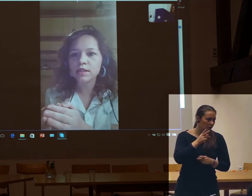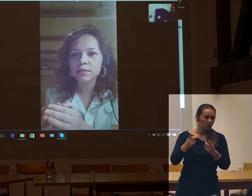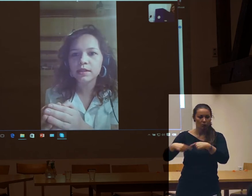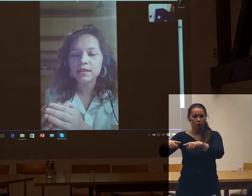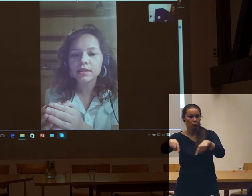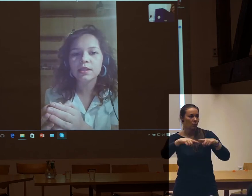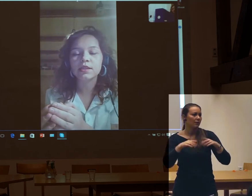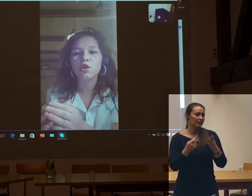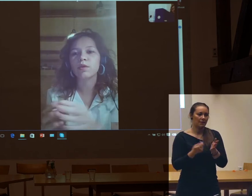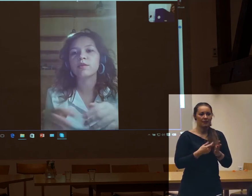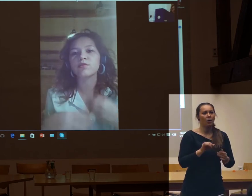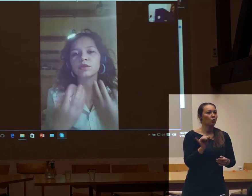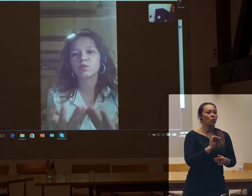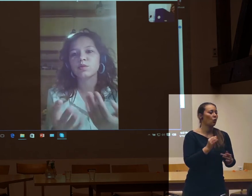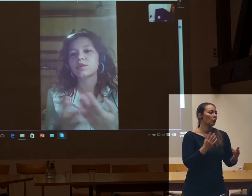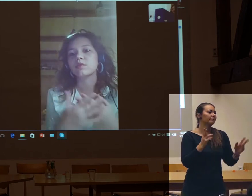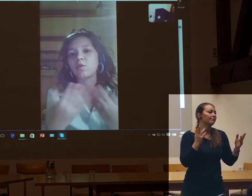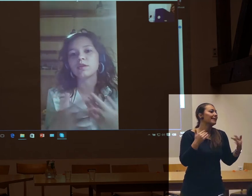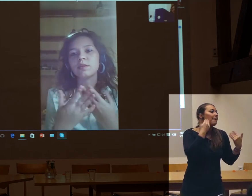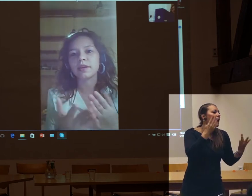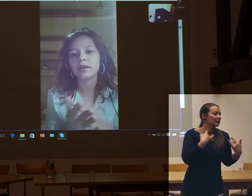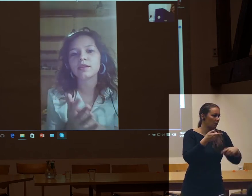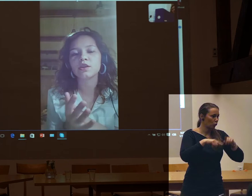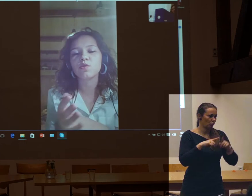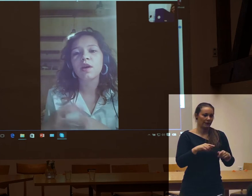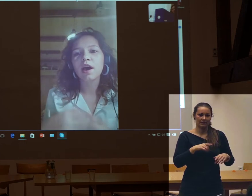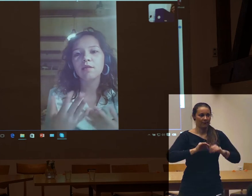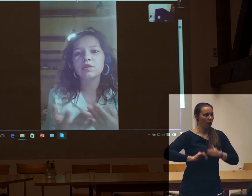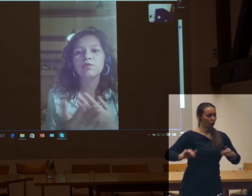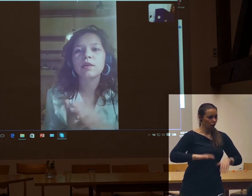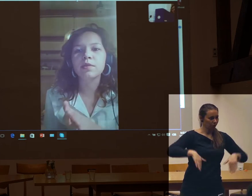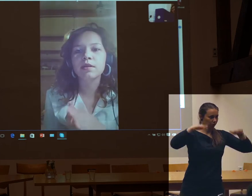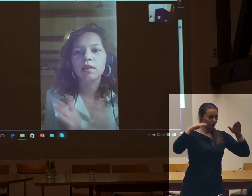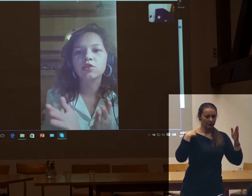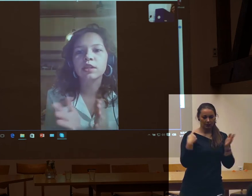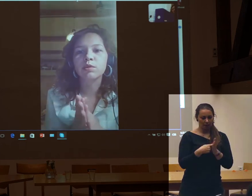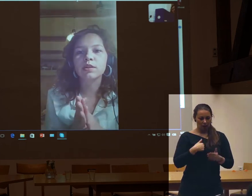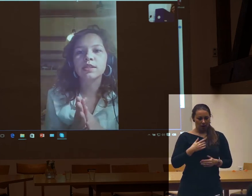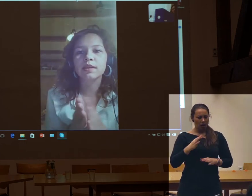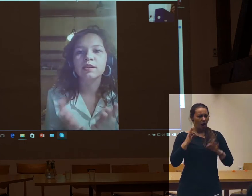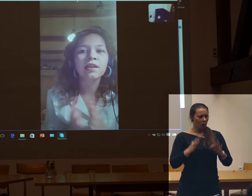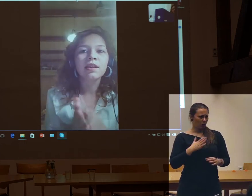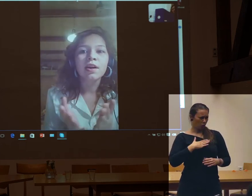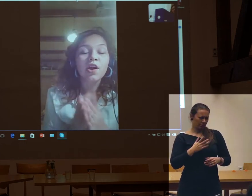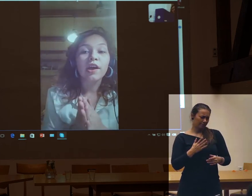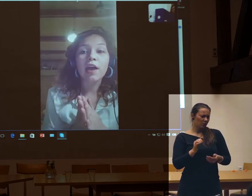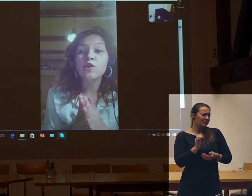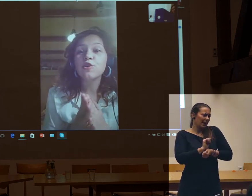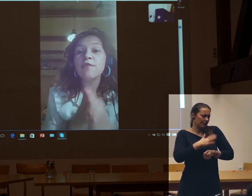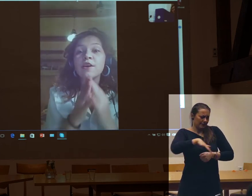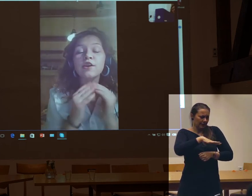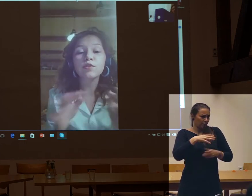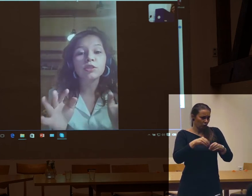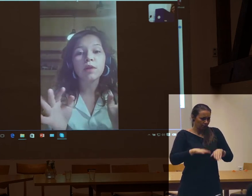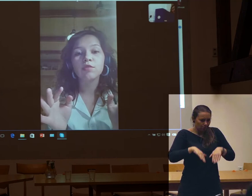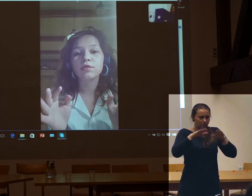without disabilities. So inclusion schools only in the beginning. So I was growing up in the country where it's like you have